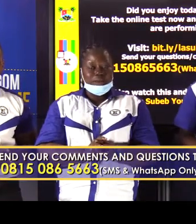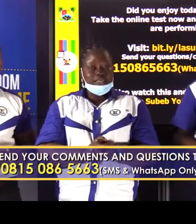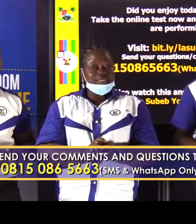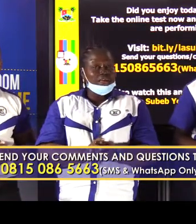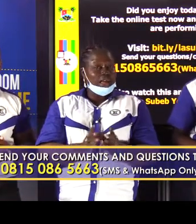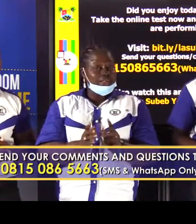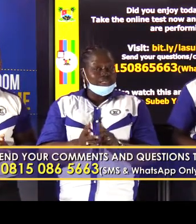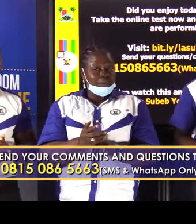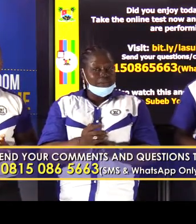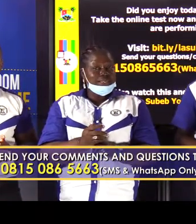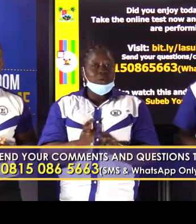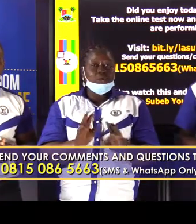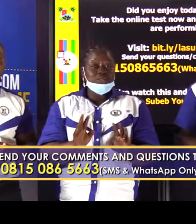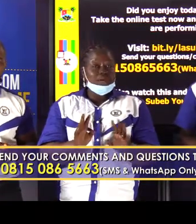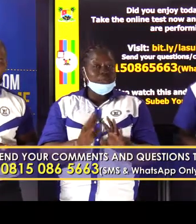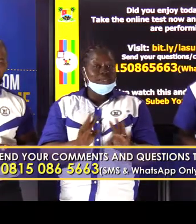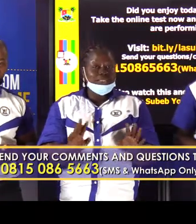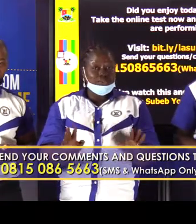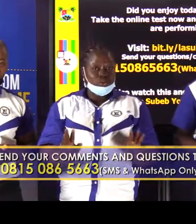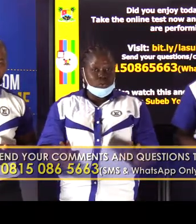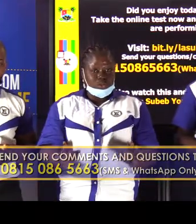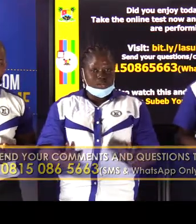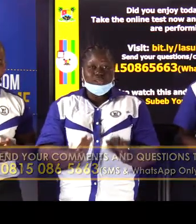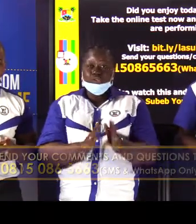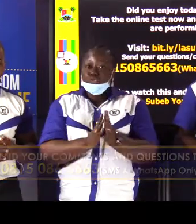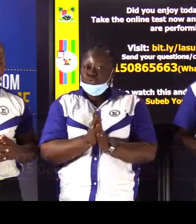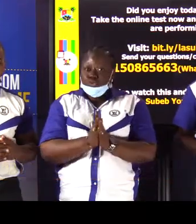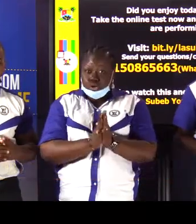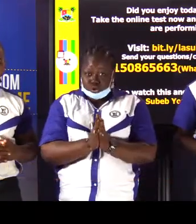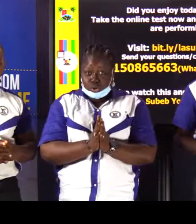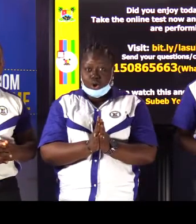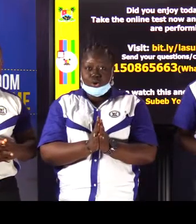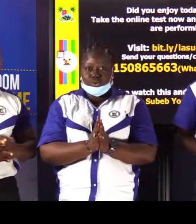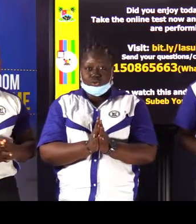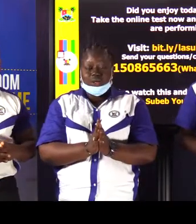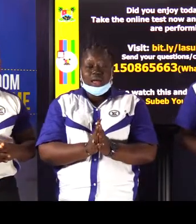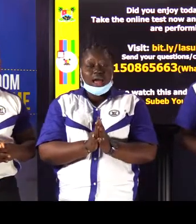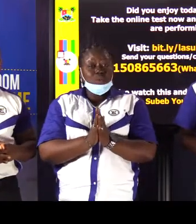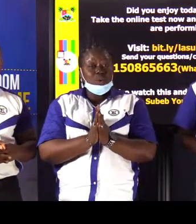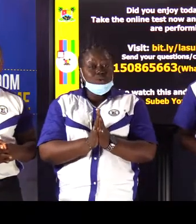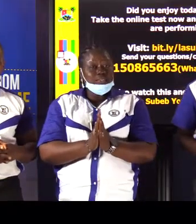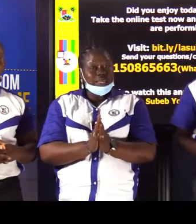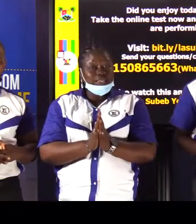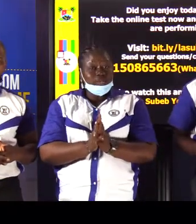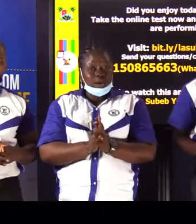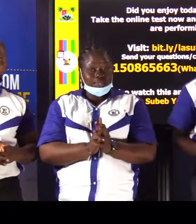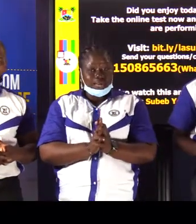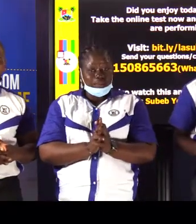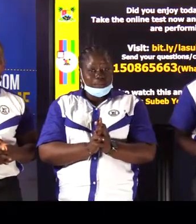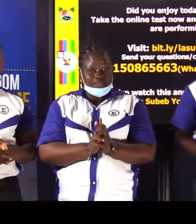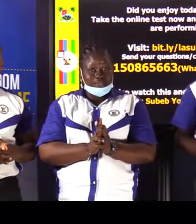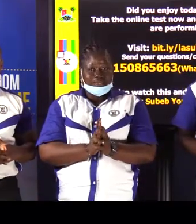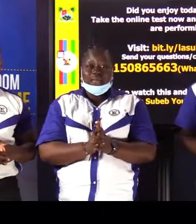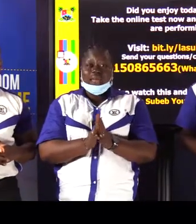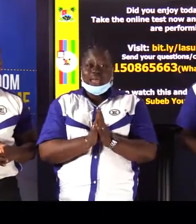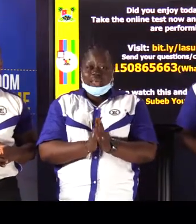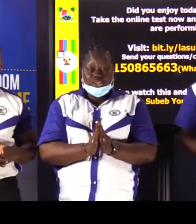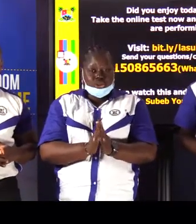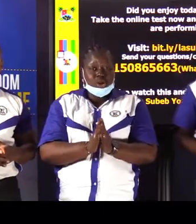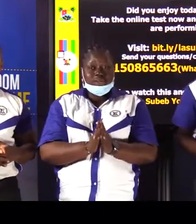5663. Please, SMS and WhatsApp messages only. Do not call. And when you're sending your